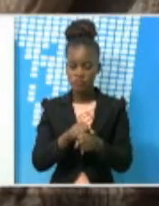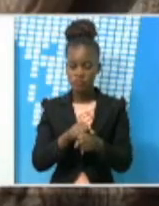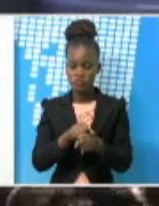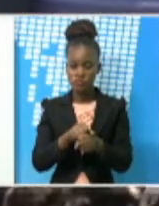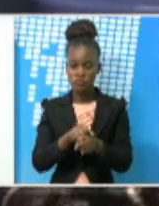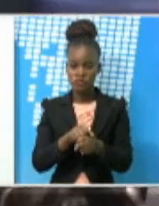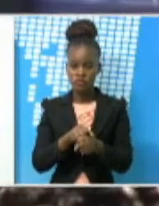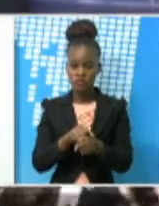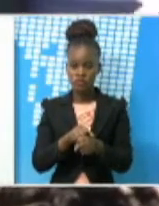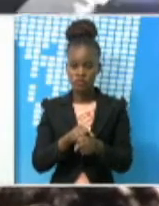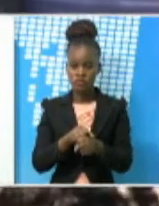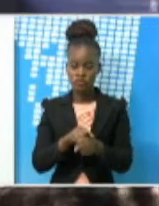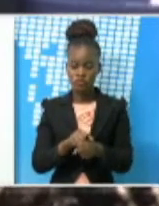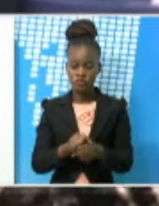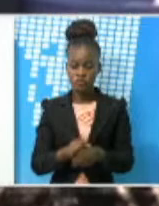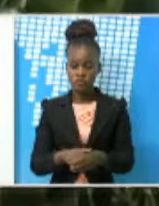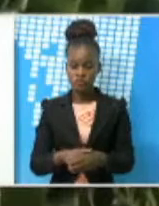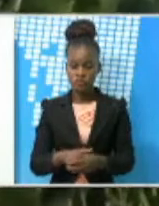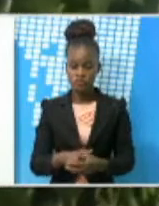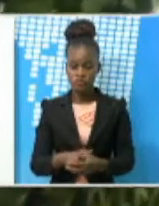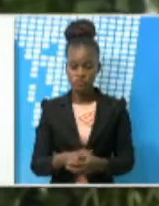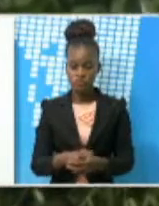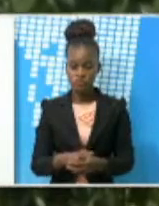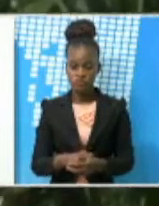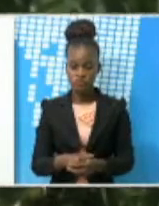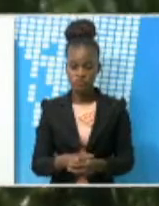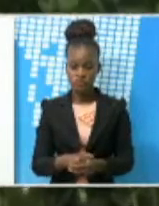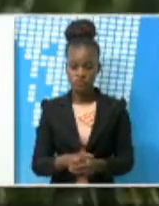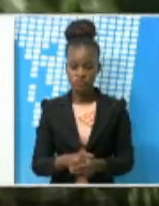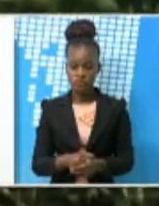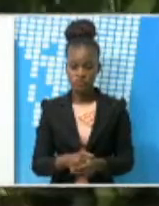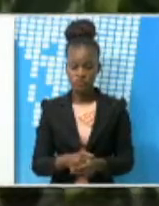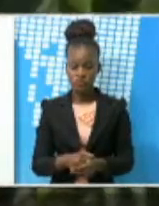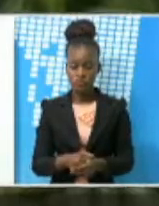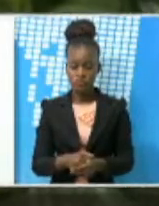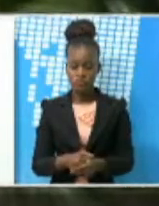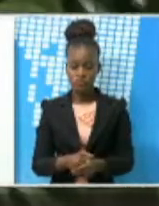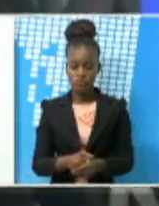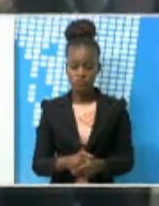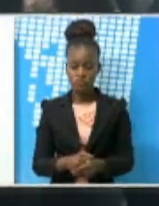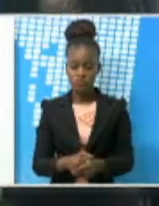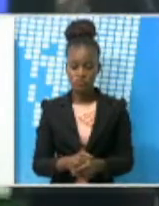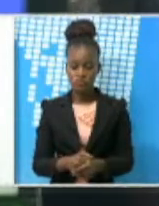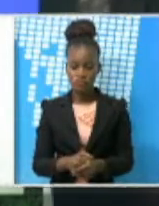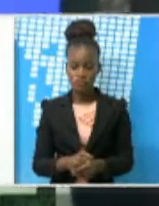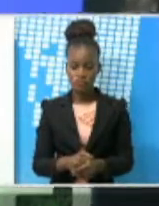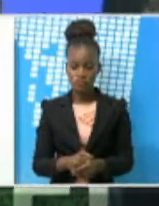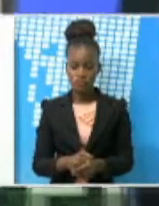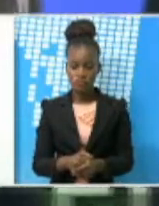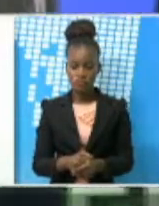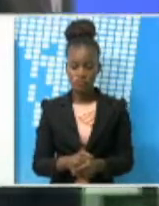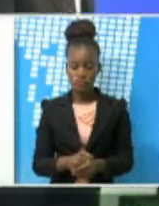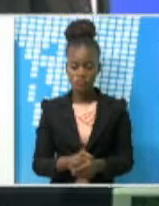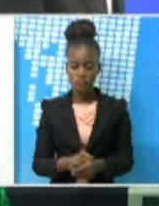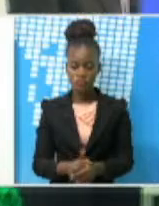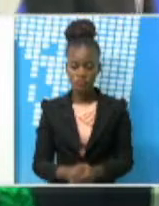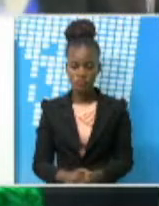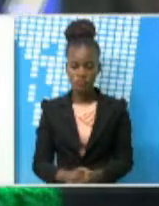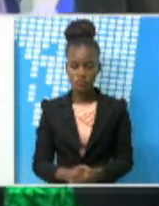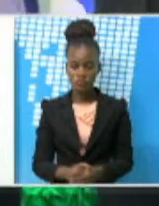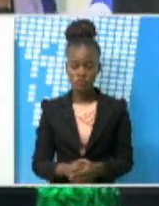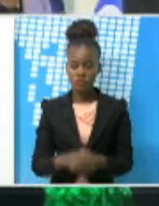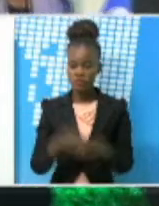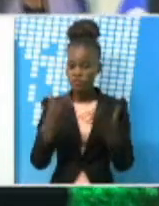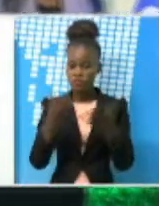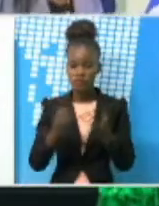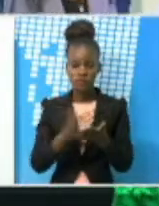enterprises that generally depend on natural resources for their livelihoods. The Uganda Development Bank, the country's finance institution,